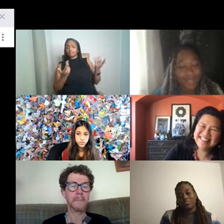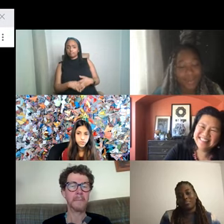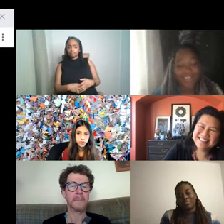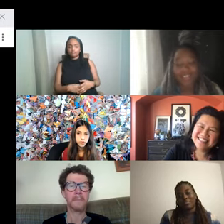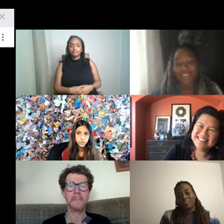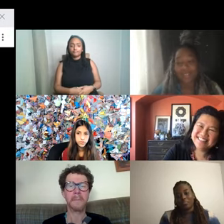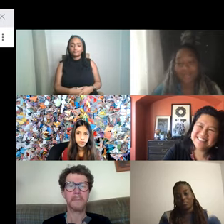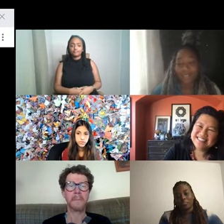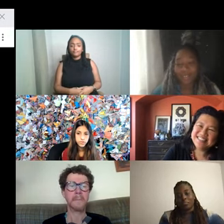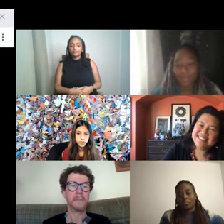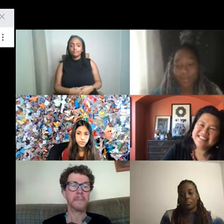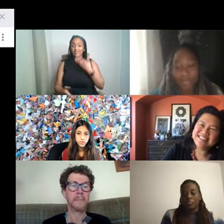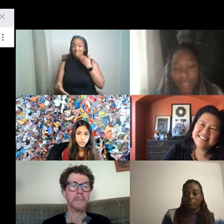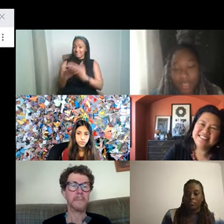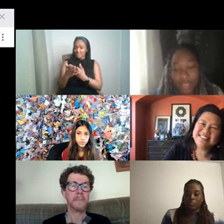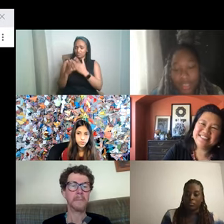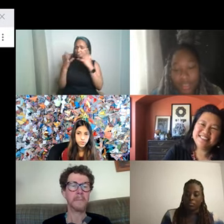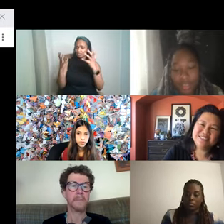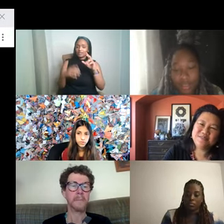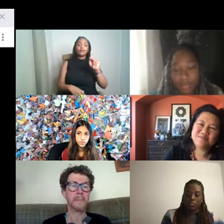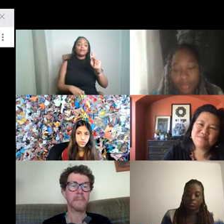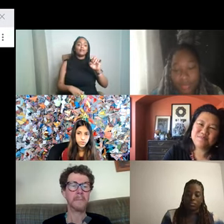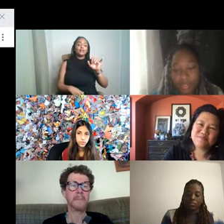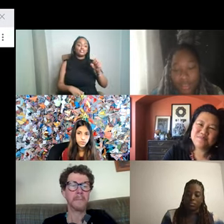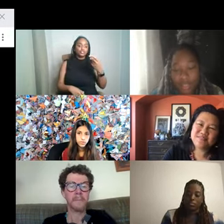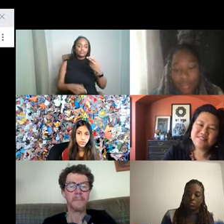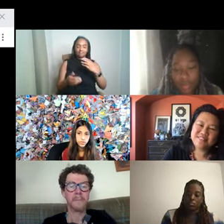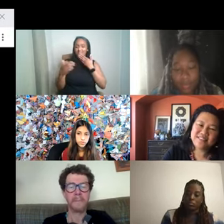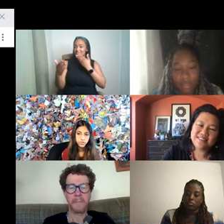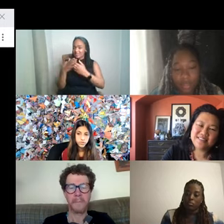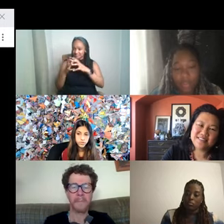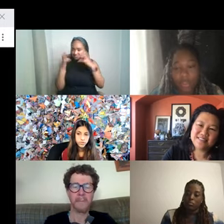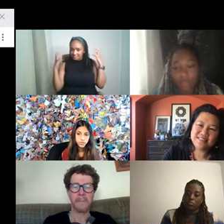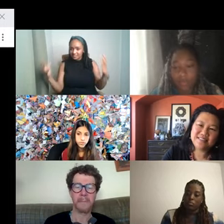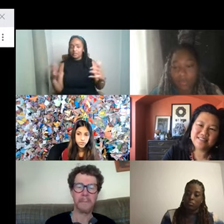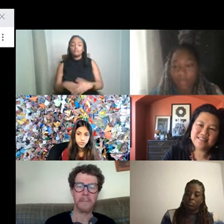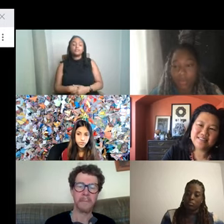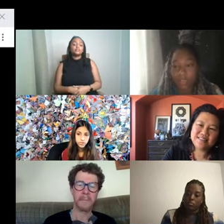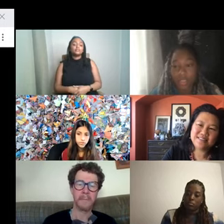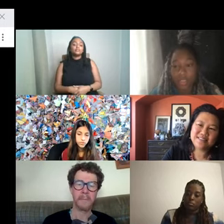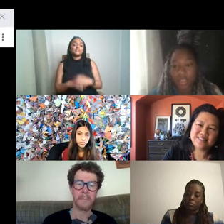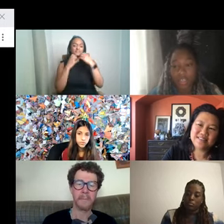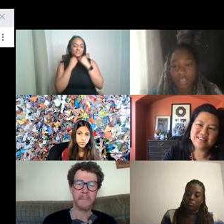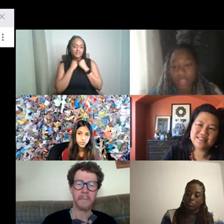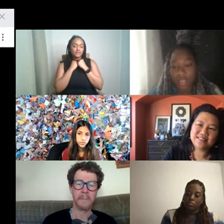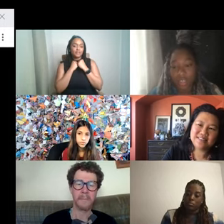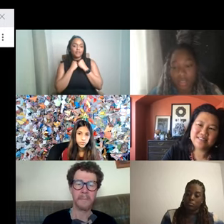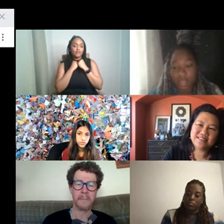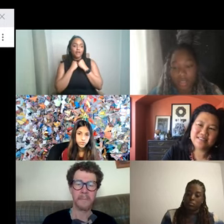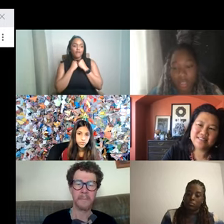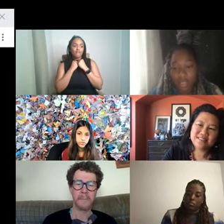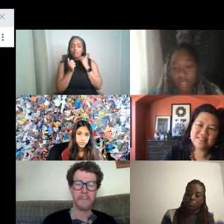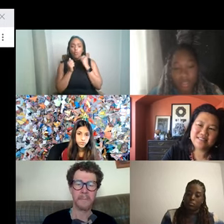Thank you so much. Thank y'all for doing this with me. And yeah, thank you. Like, I'm like appreciative of hearing like both sides.